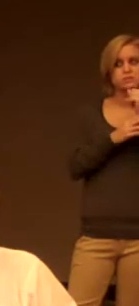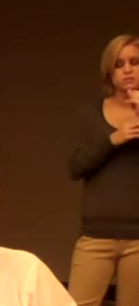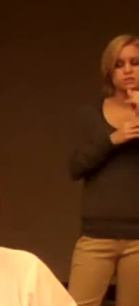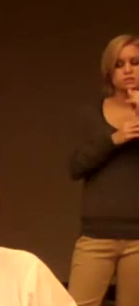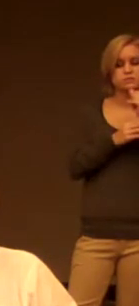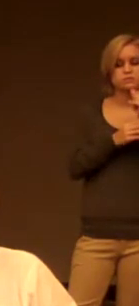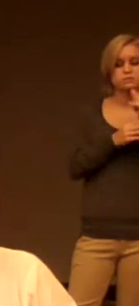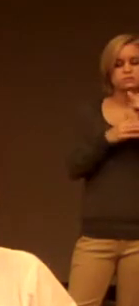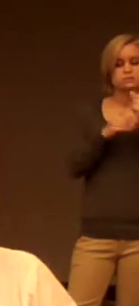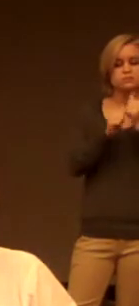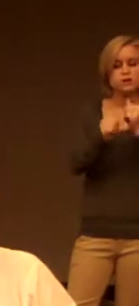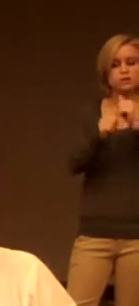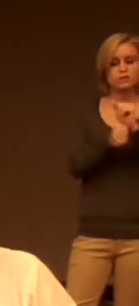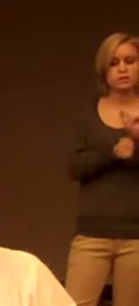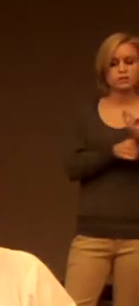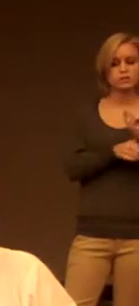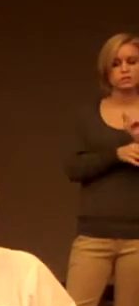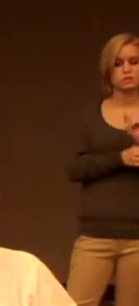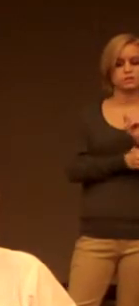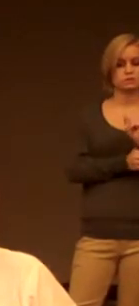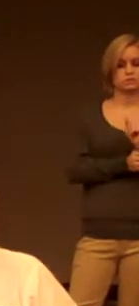any